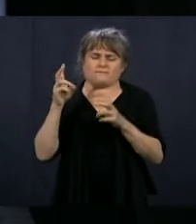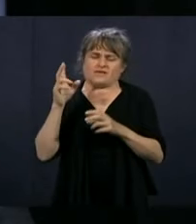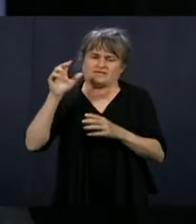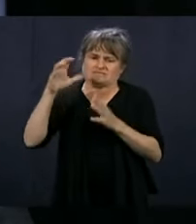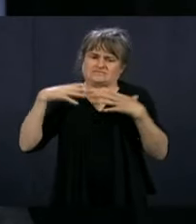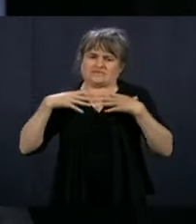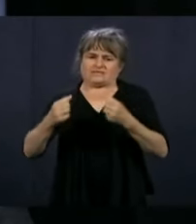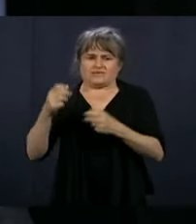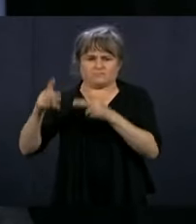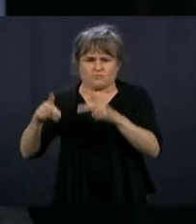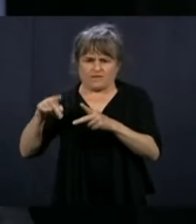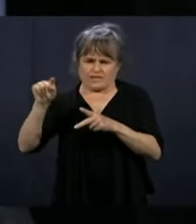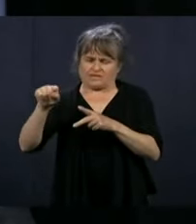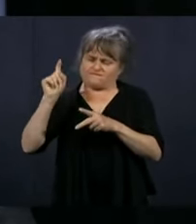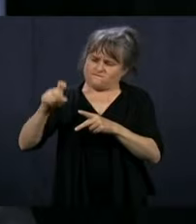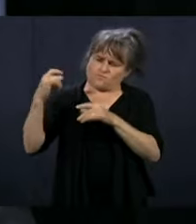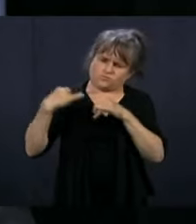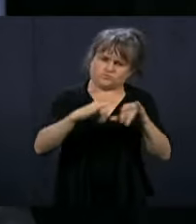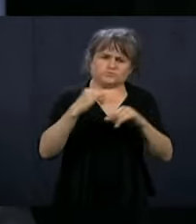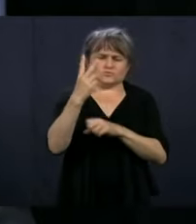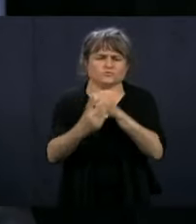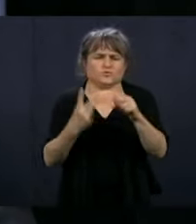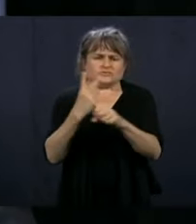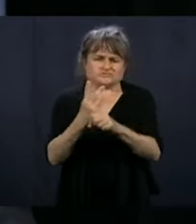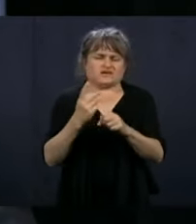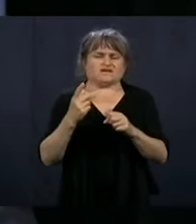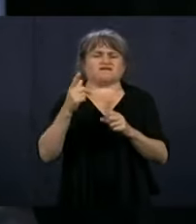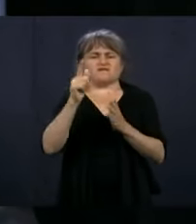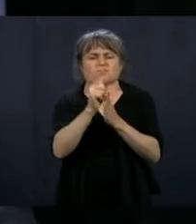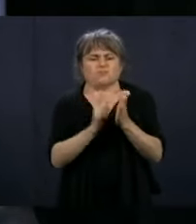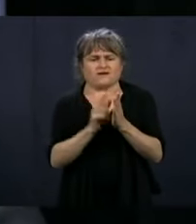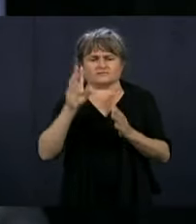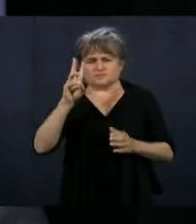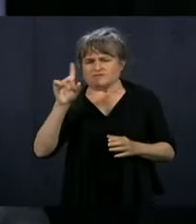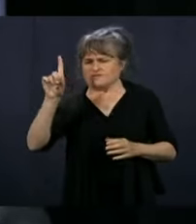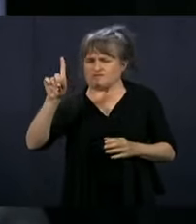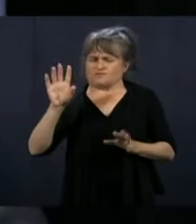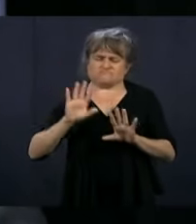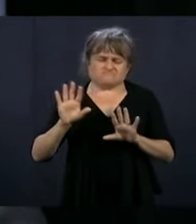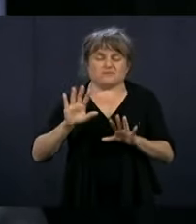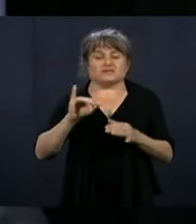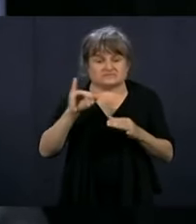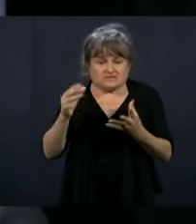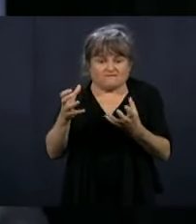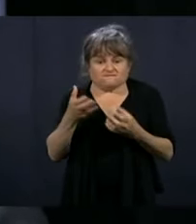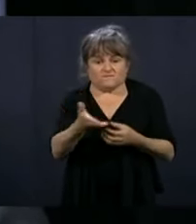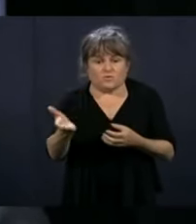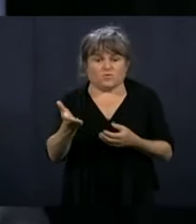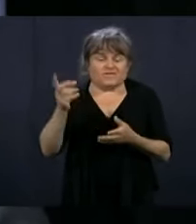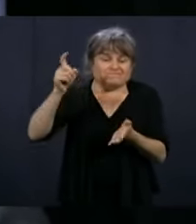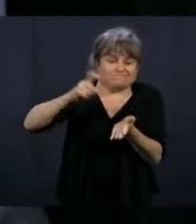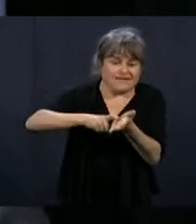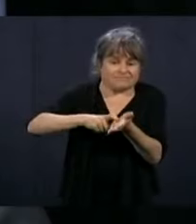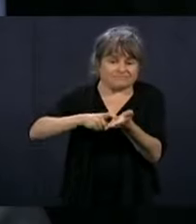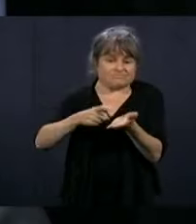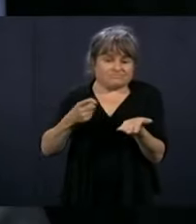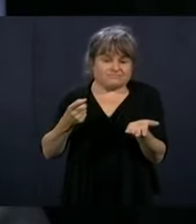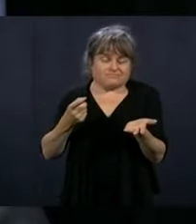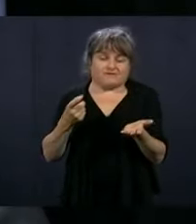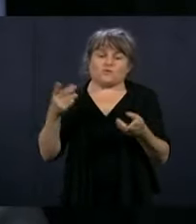limit date, and we're ready to negotiate if we want that on what we call the health